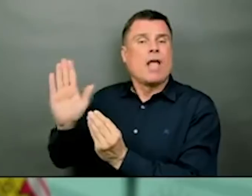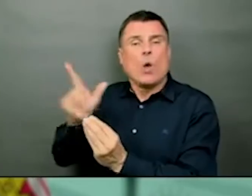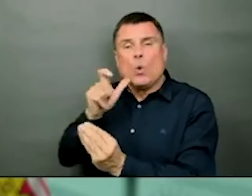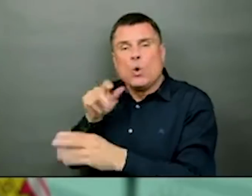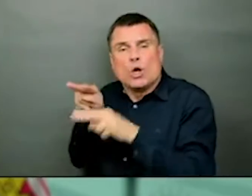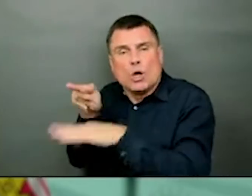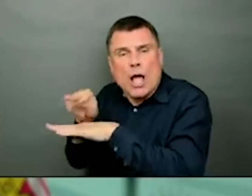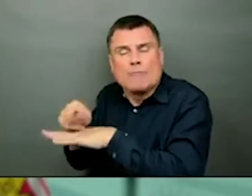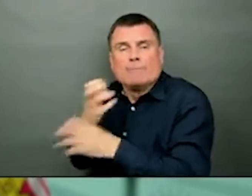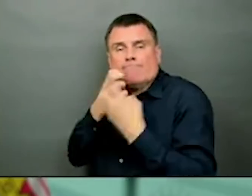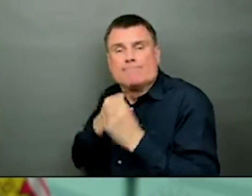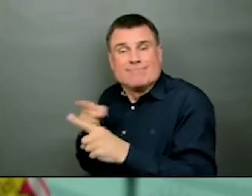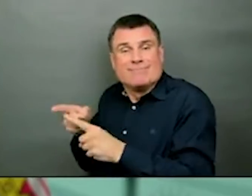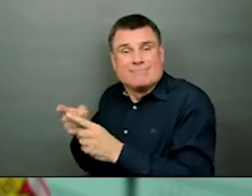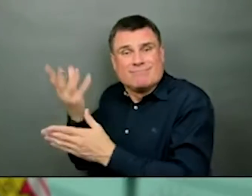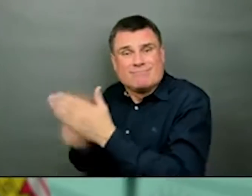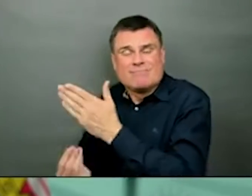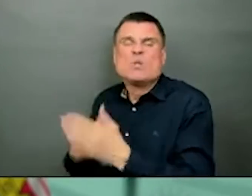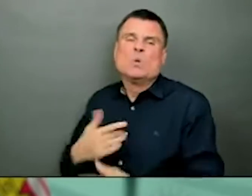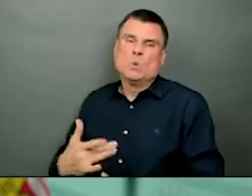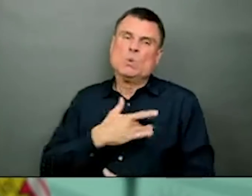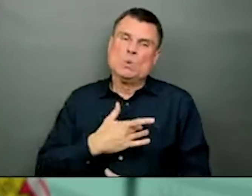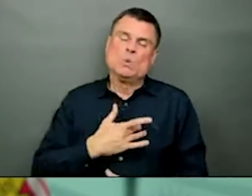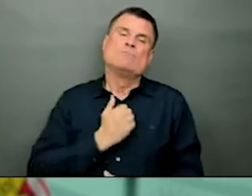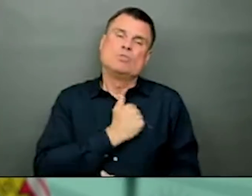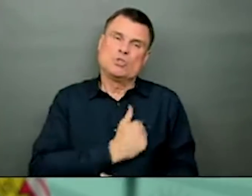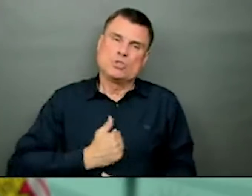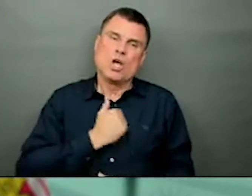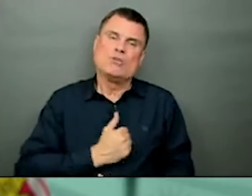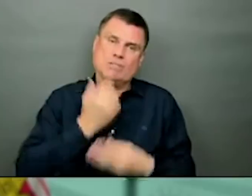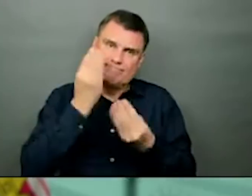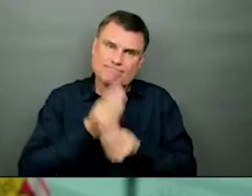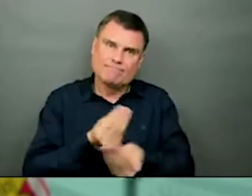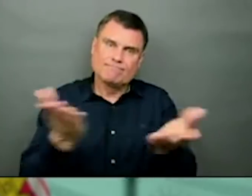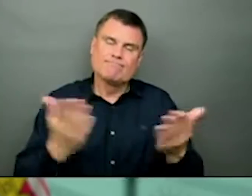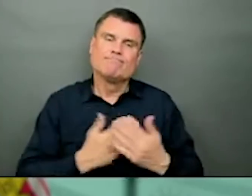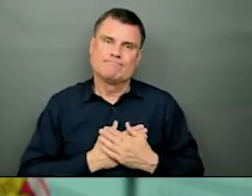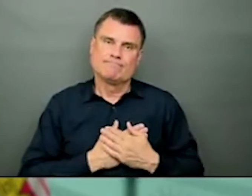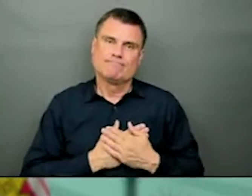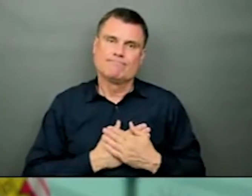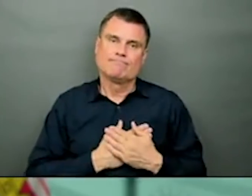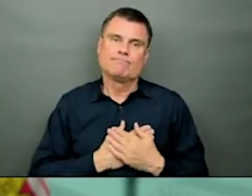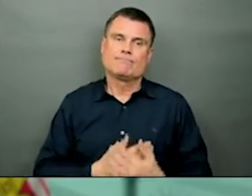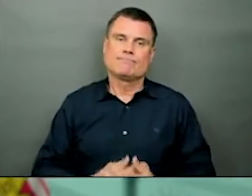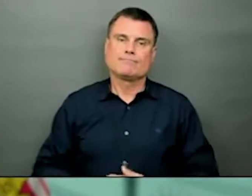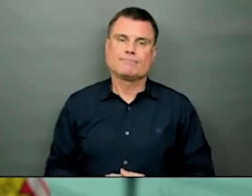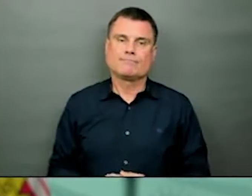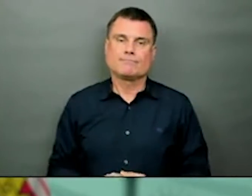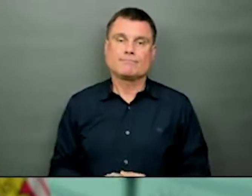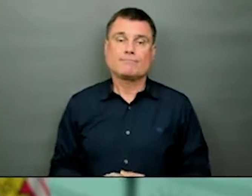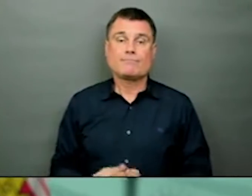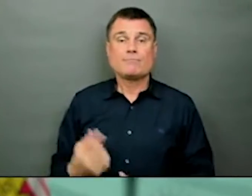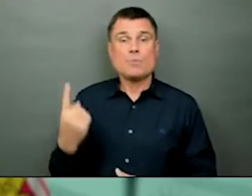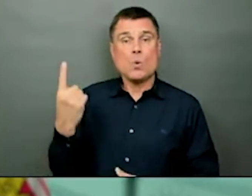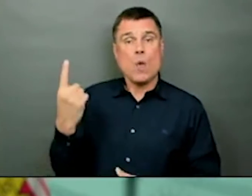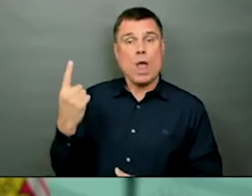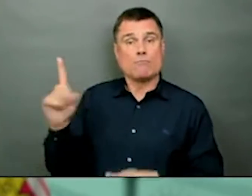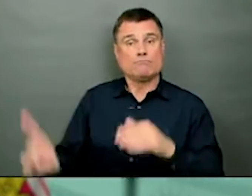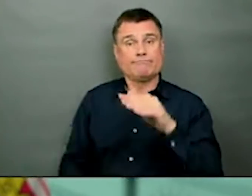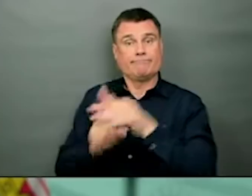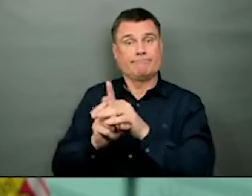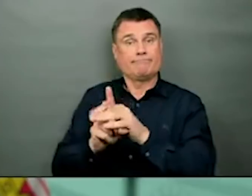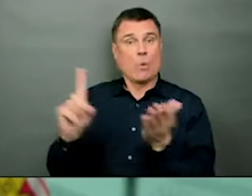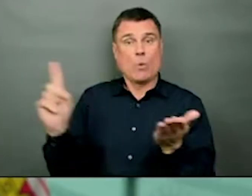lives. There's one new healthcare outbreak reported in the Interior Health and at the Florentine Long-Term